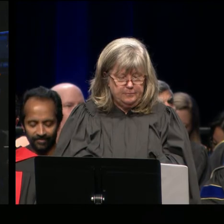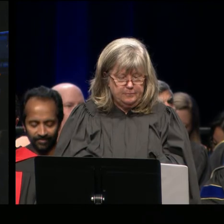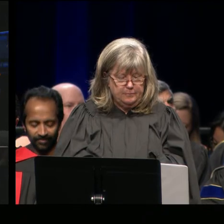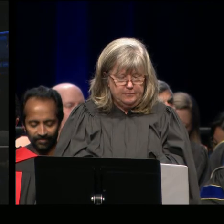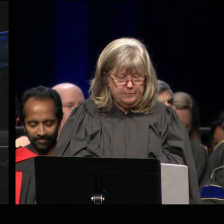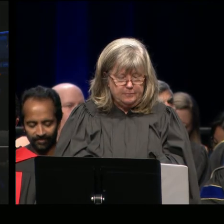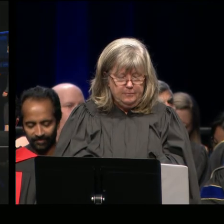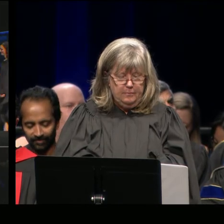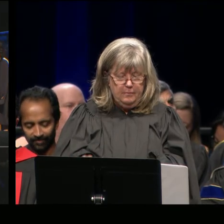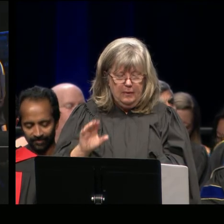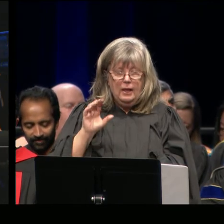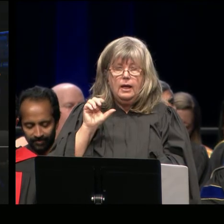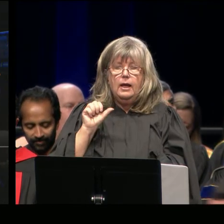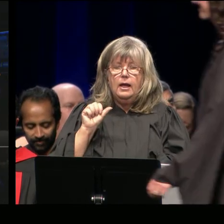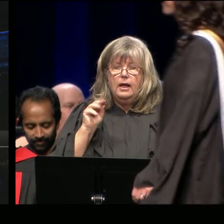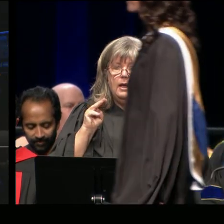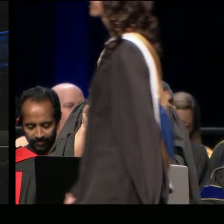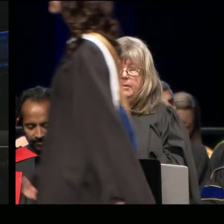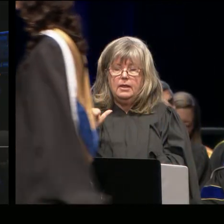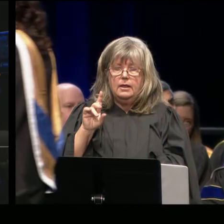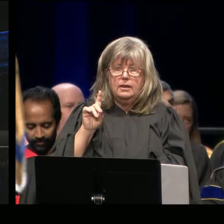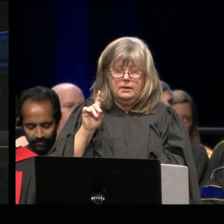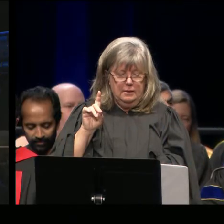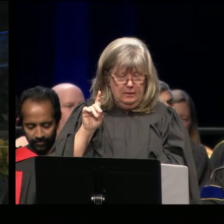Amy Del Monte.